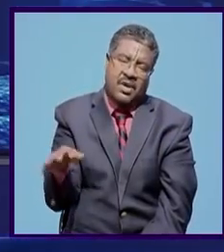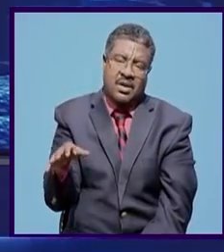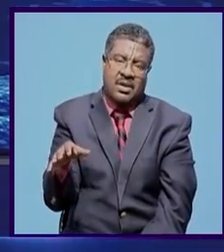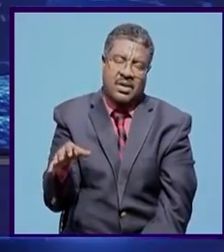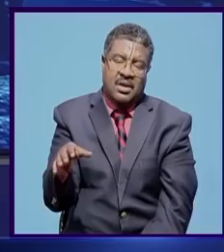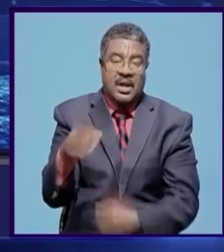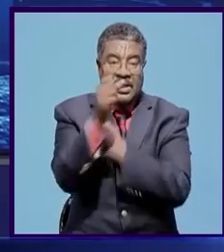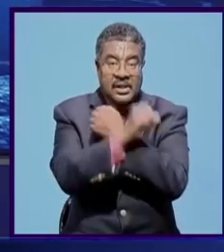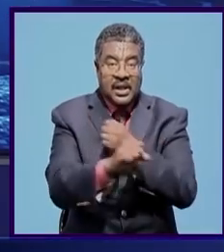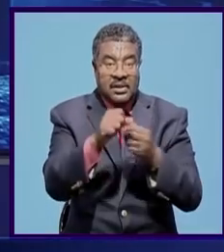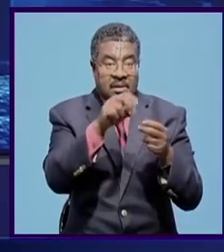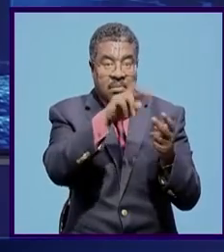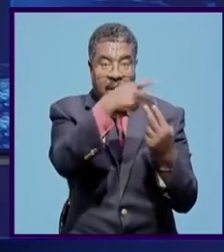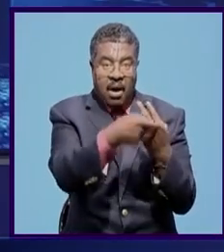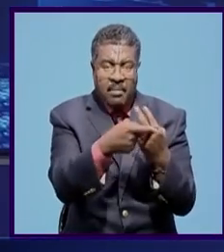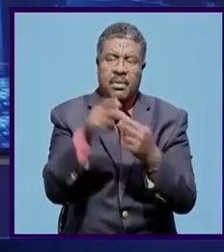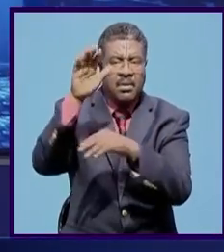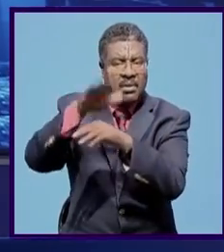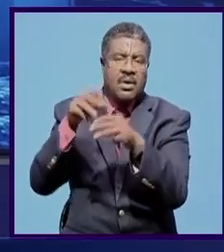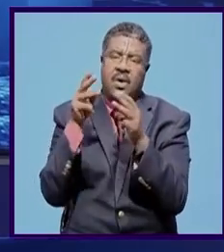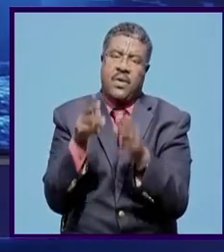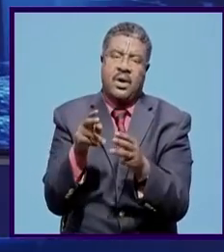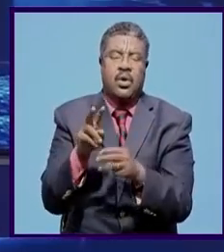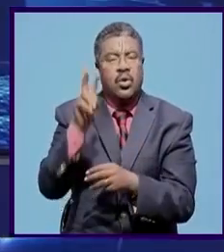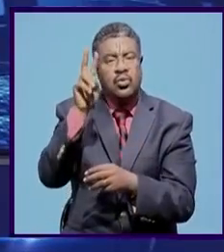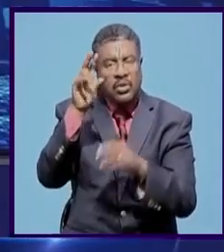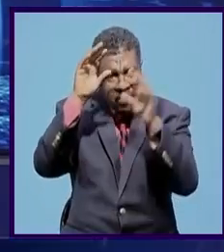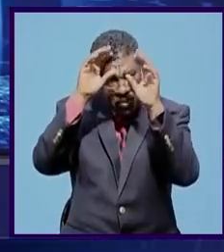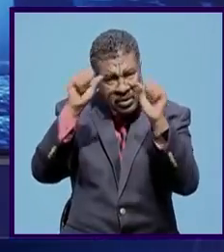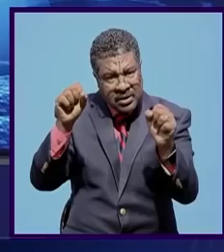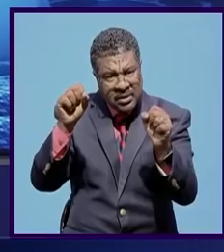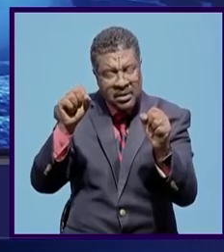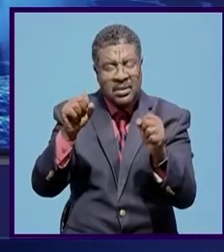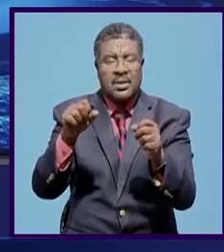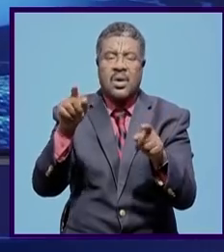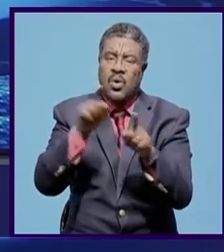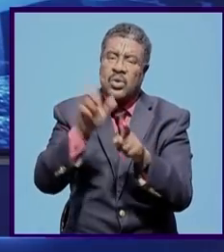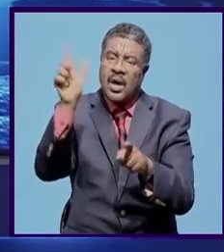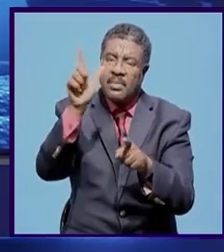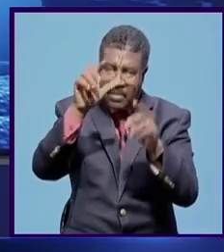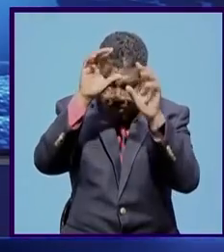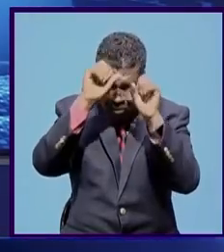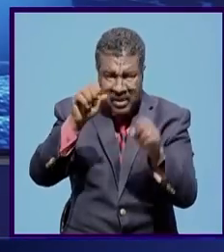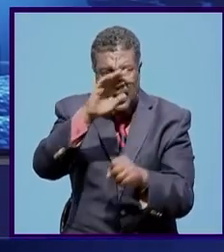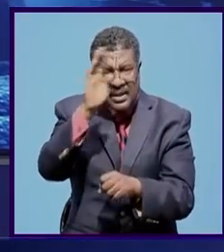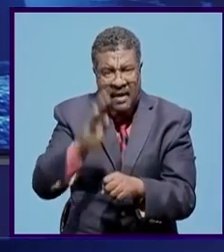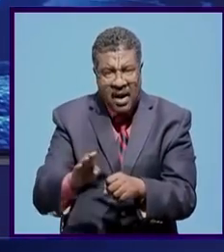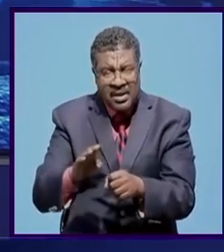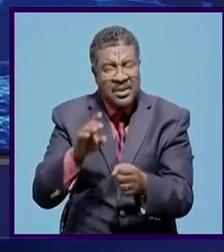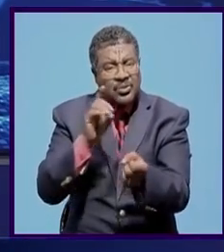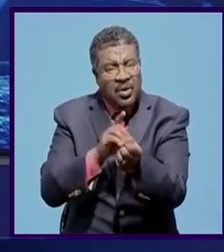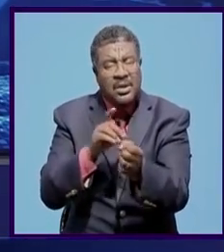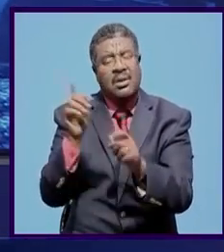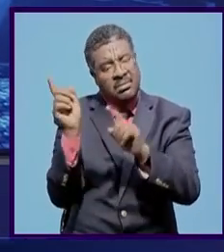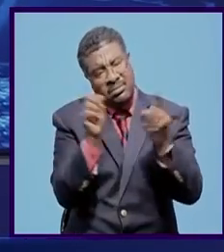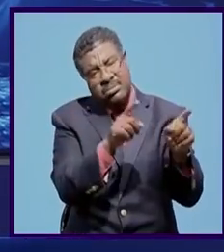functions. Mr. Malupenga says UNIP President Bishop Trevor Mwamba and MMD's Dr. Nevas Mumba, among